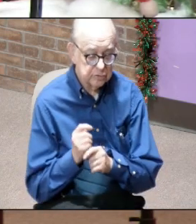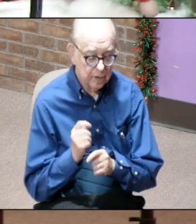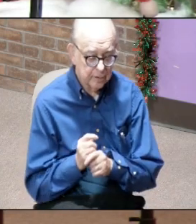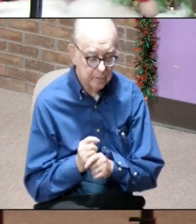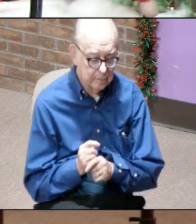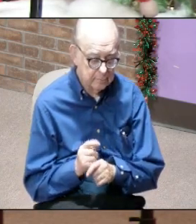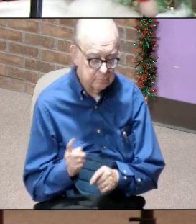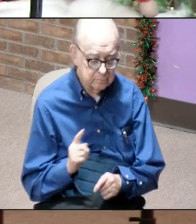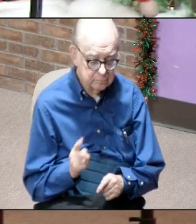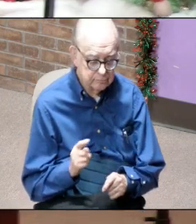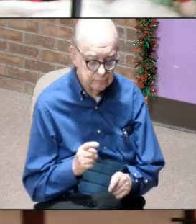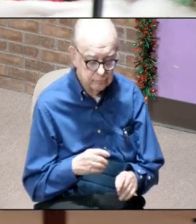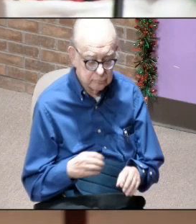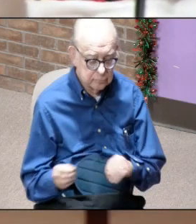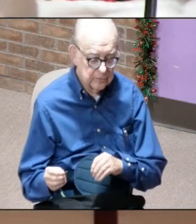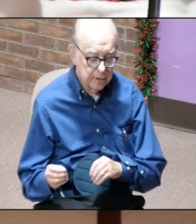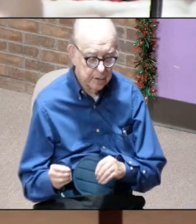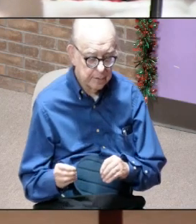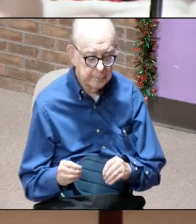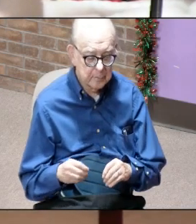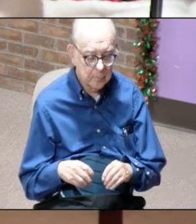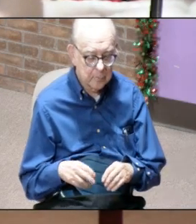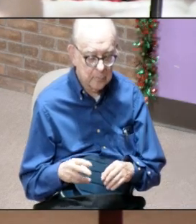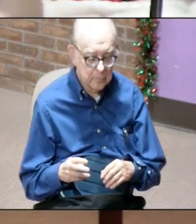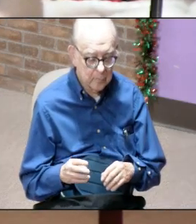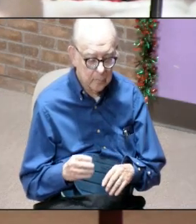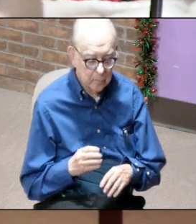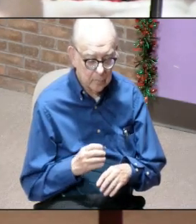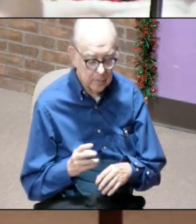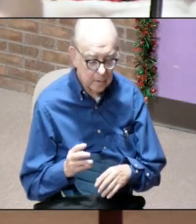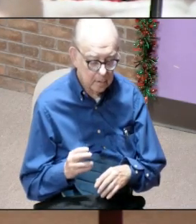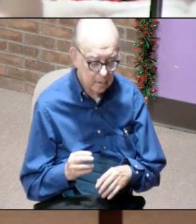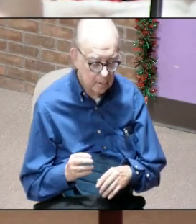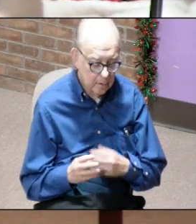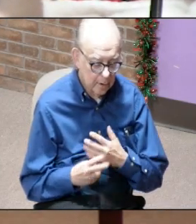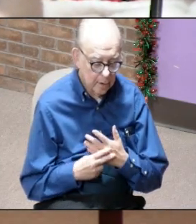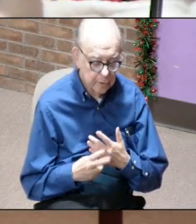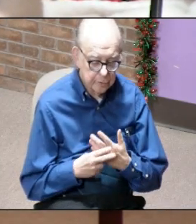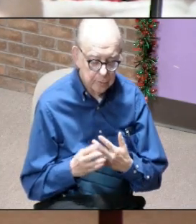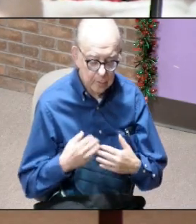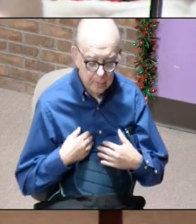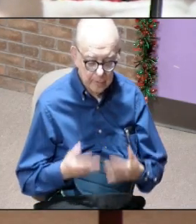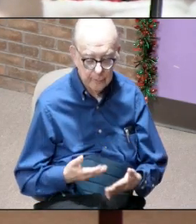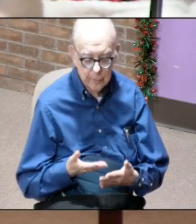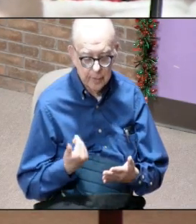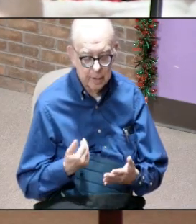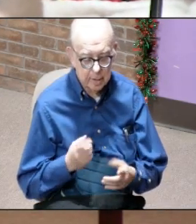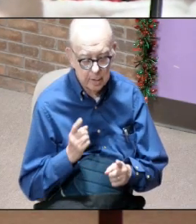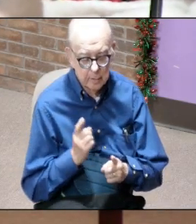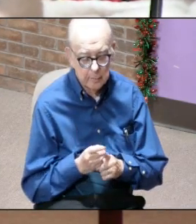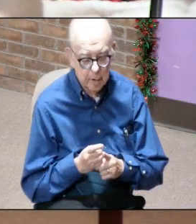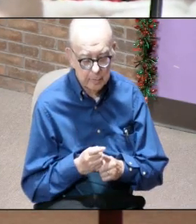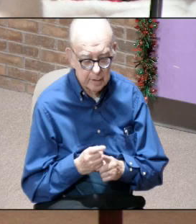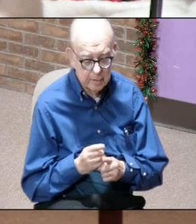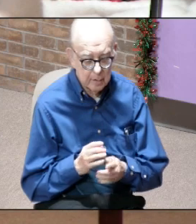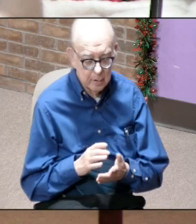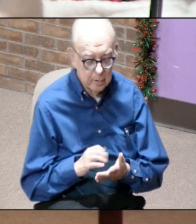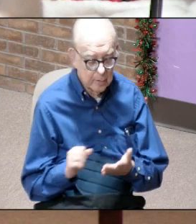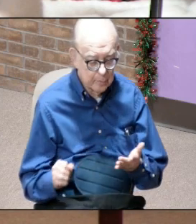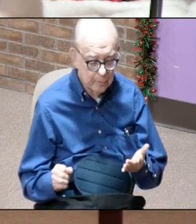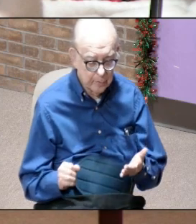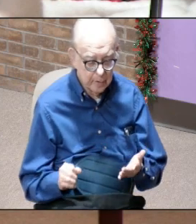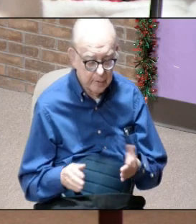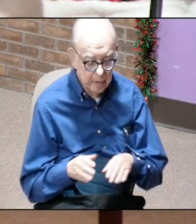to where they had to take and store the bodies before they could properly dispose of it?